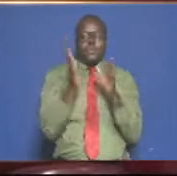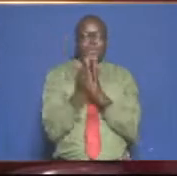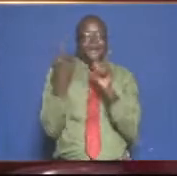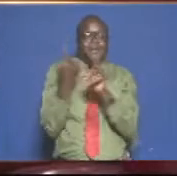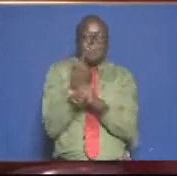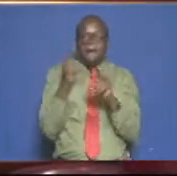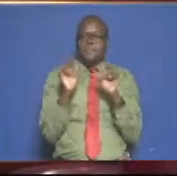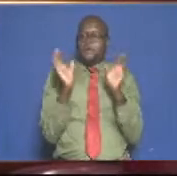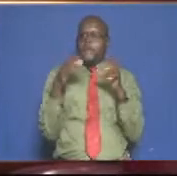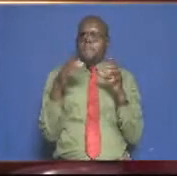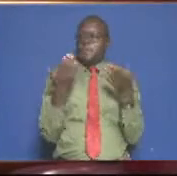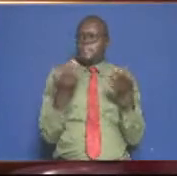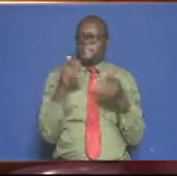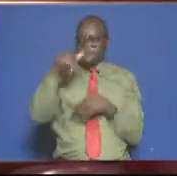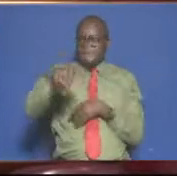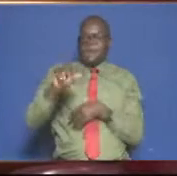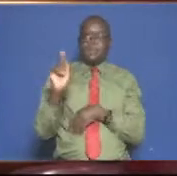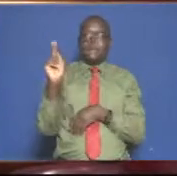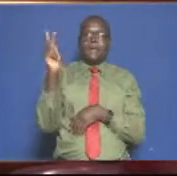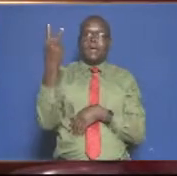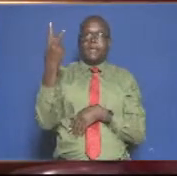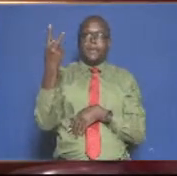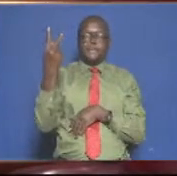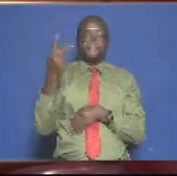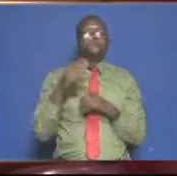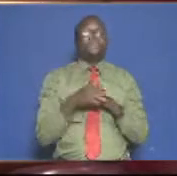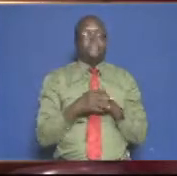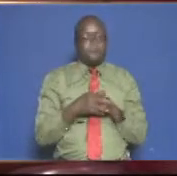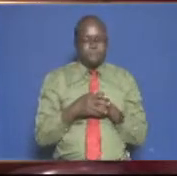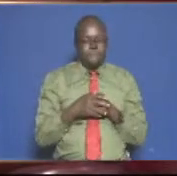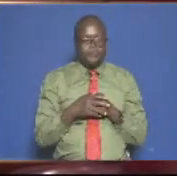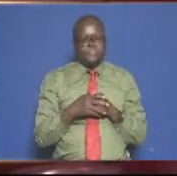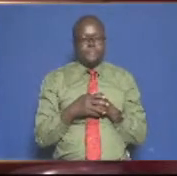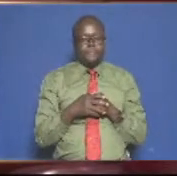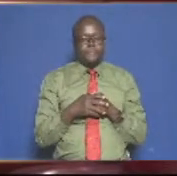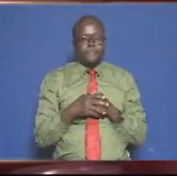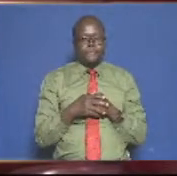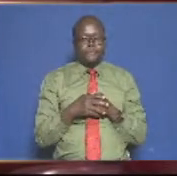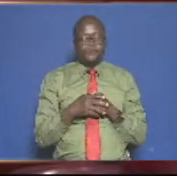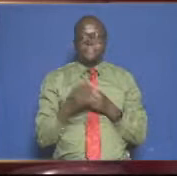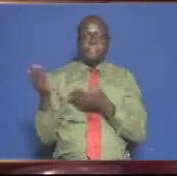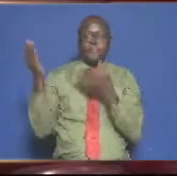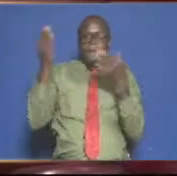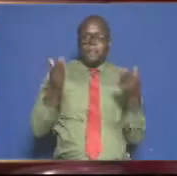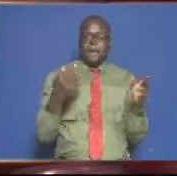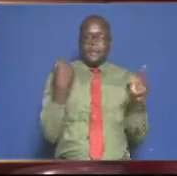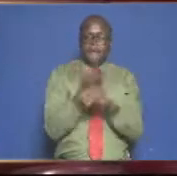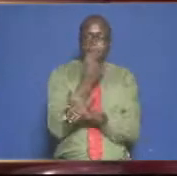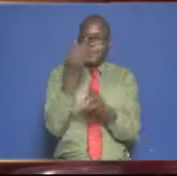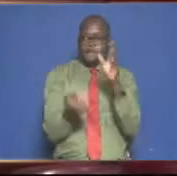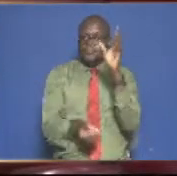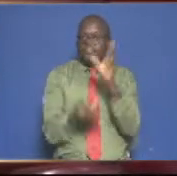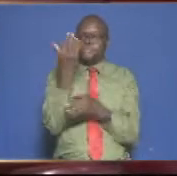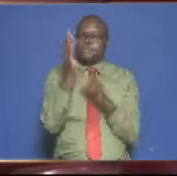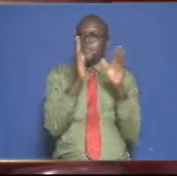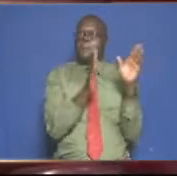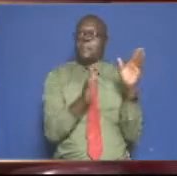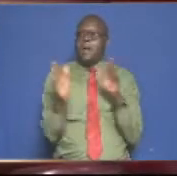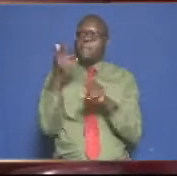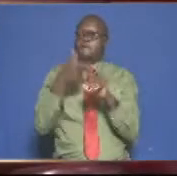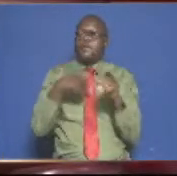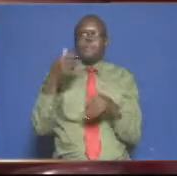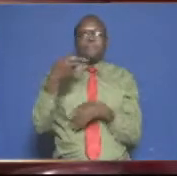plants located across the country. The power plants come into different sources of power, ranging from